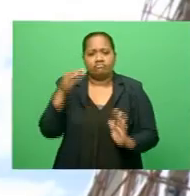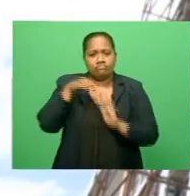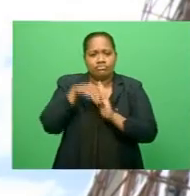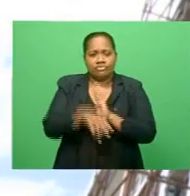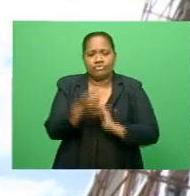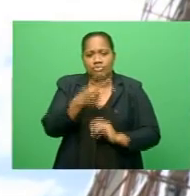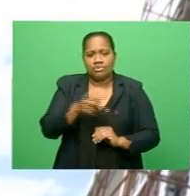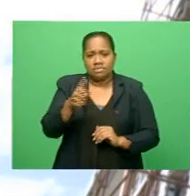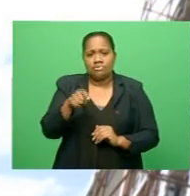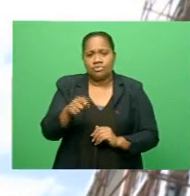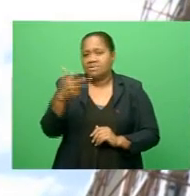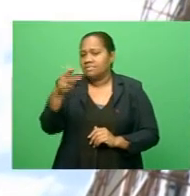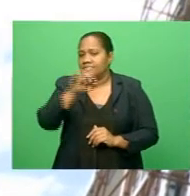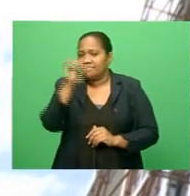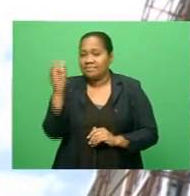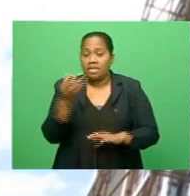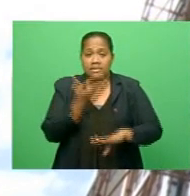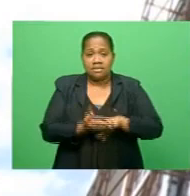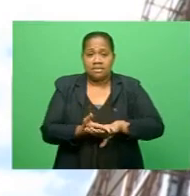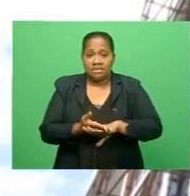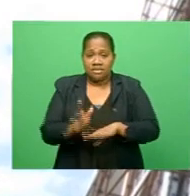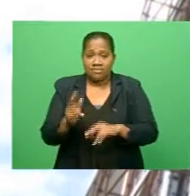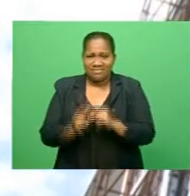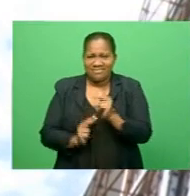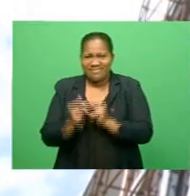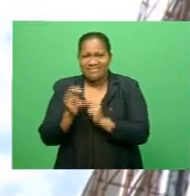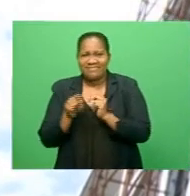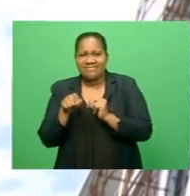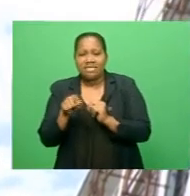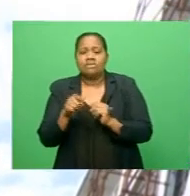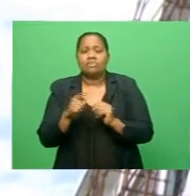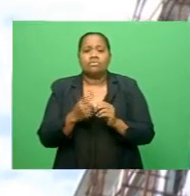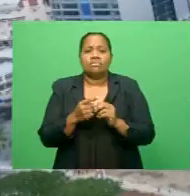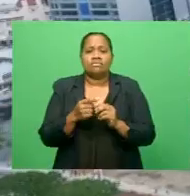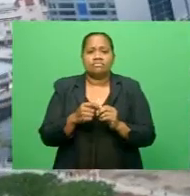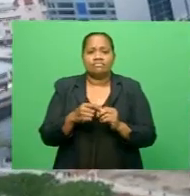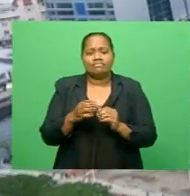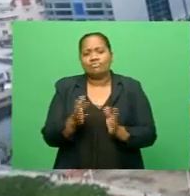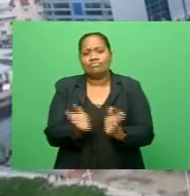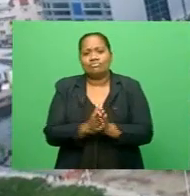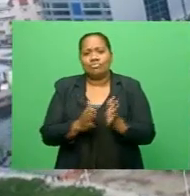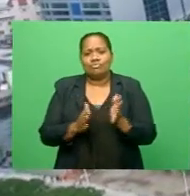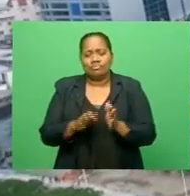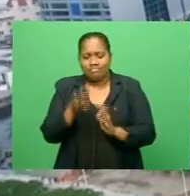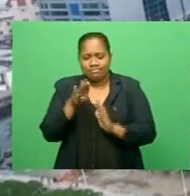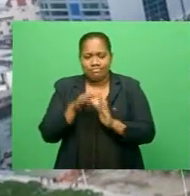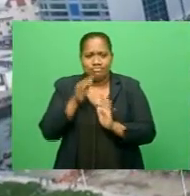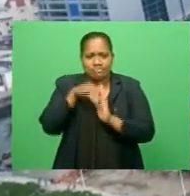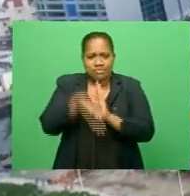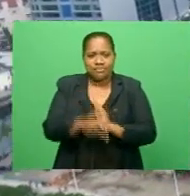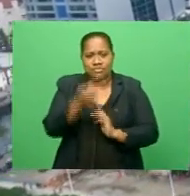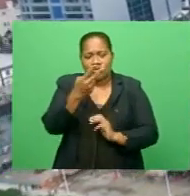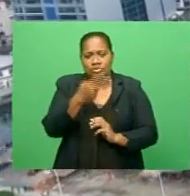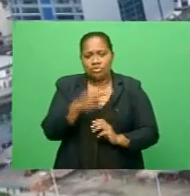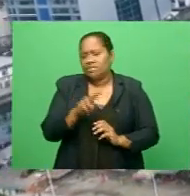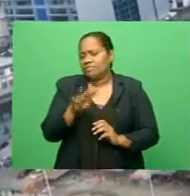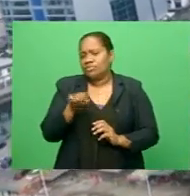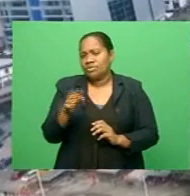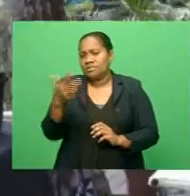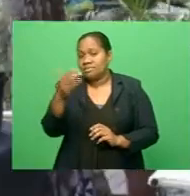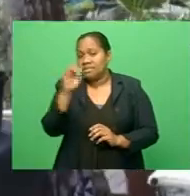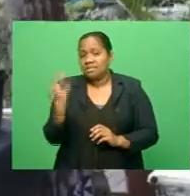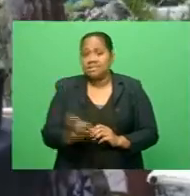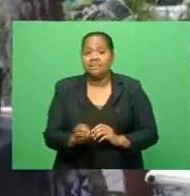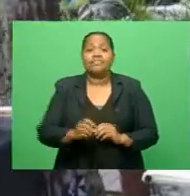New lending for building and construction declined by 24.9%. The RBF Job Advertisement Survey recorded